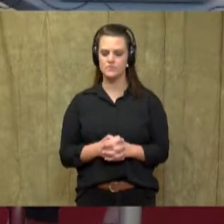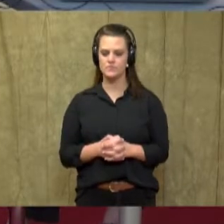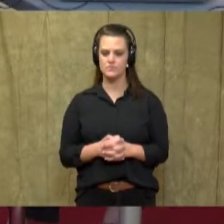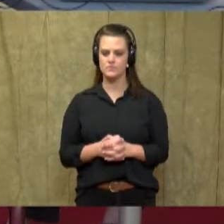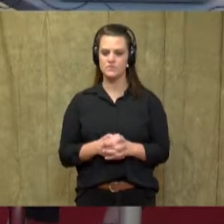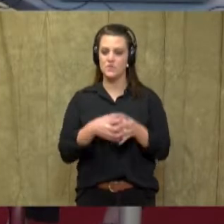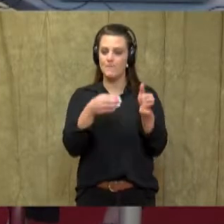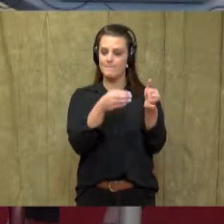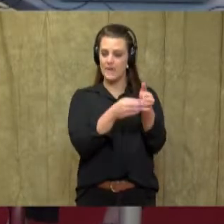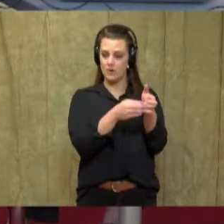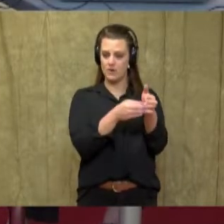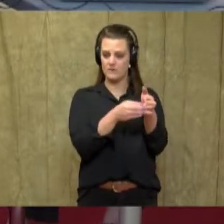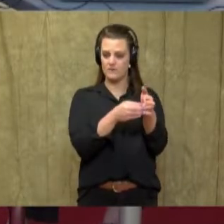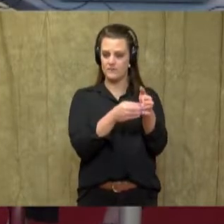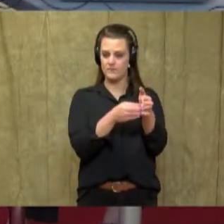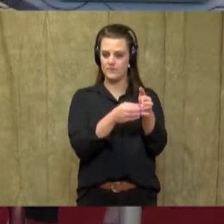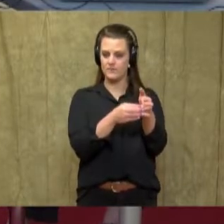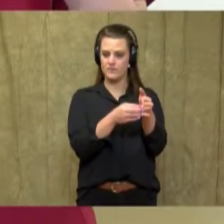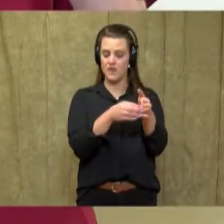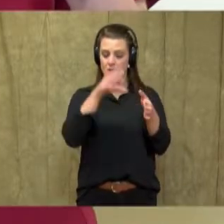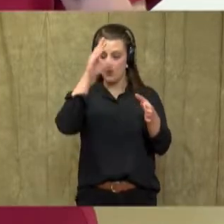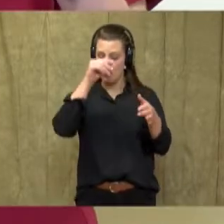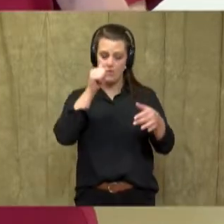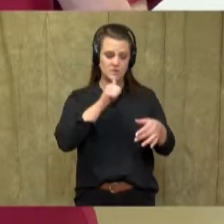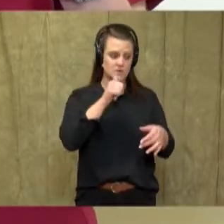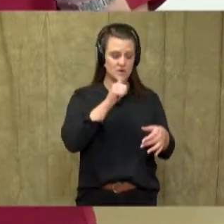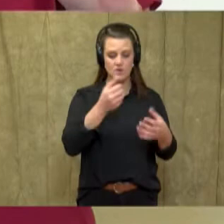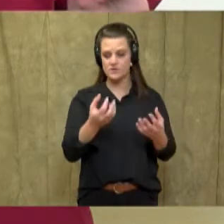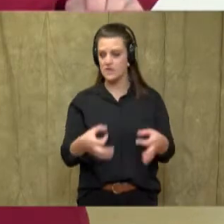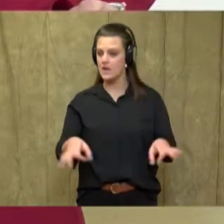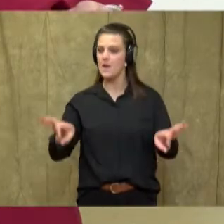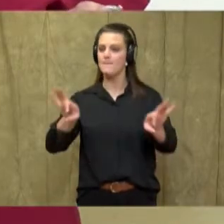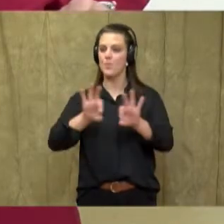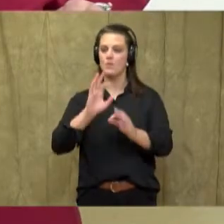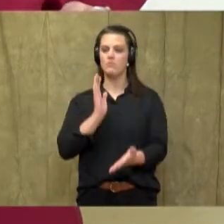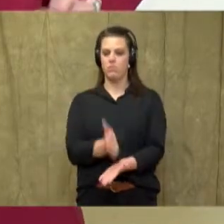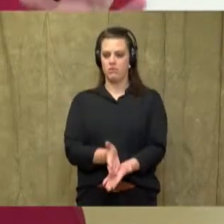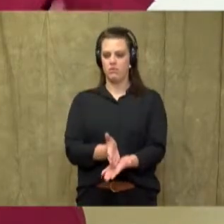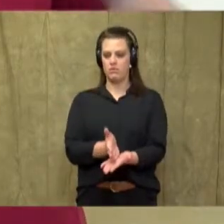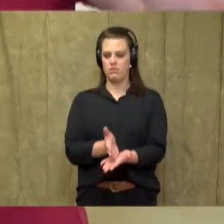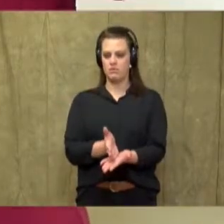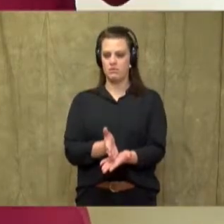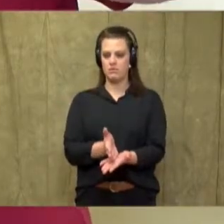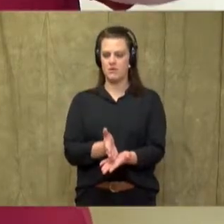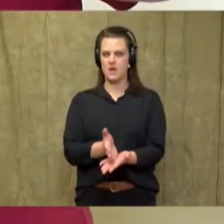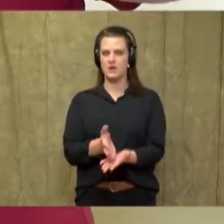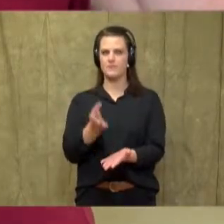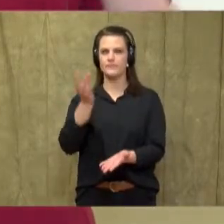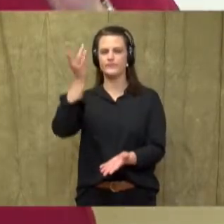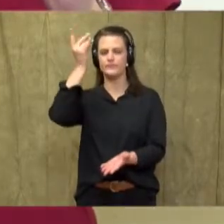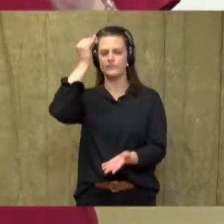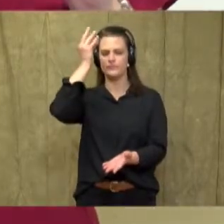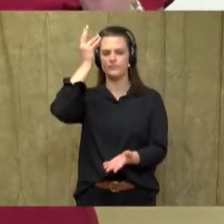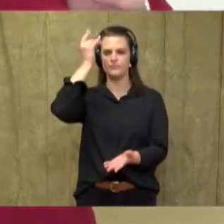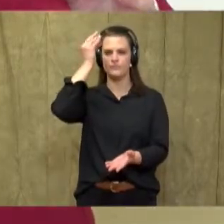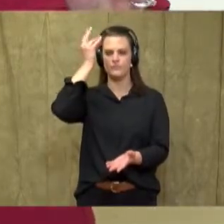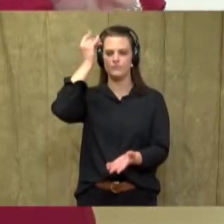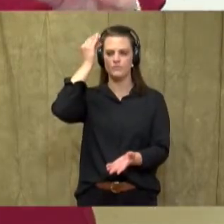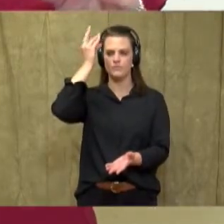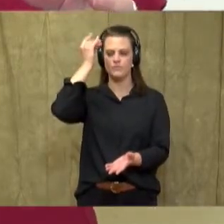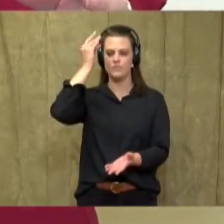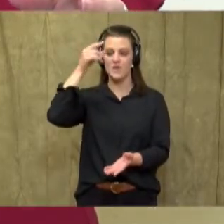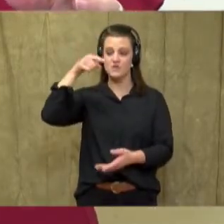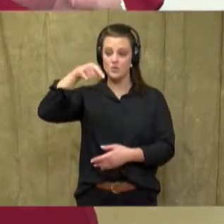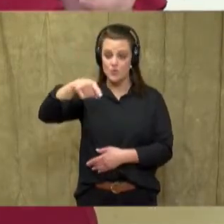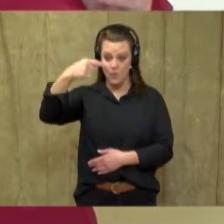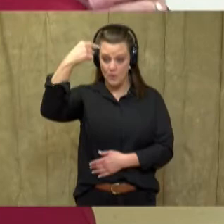the paragraphs. Boys and girls, it's very important for you to stop and think so that your